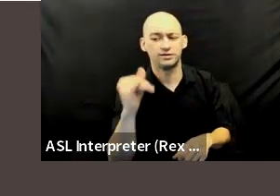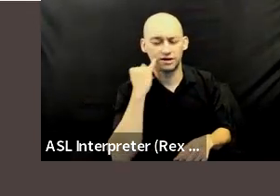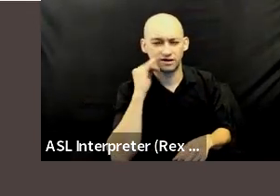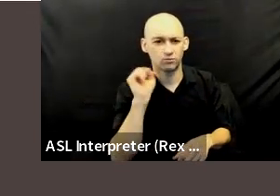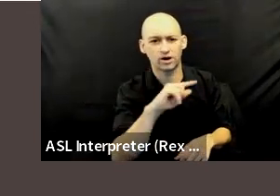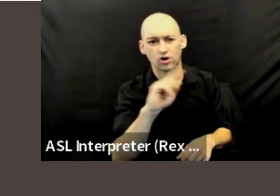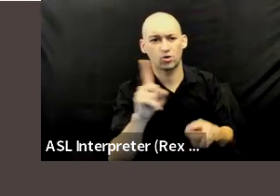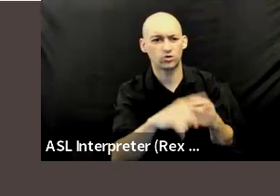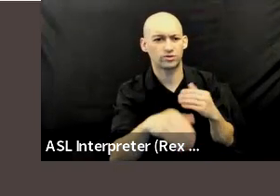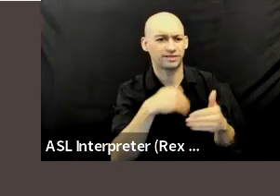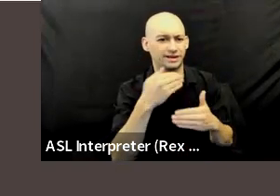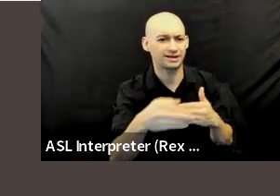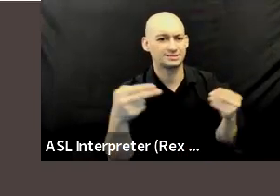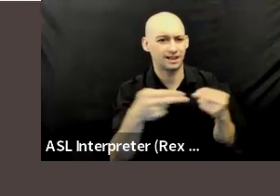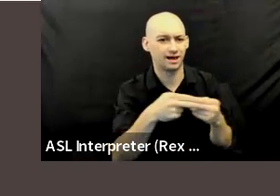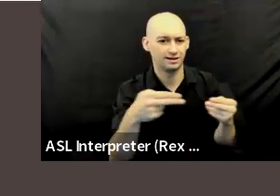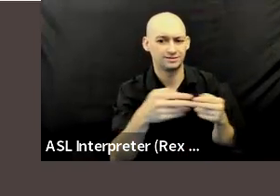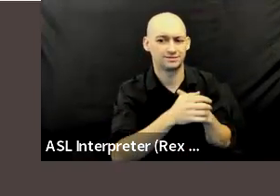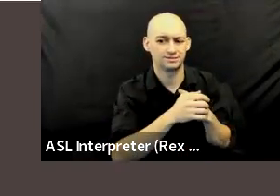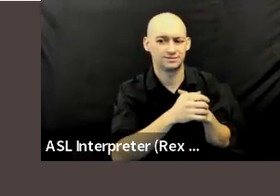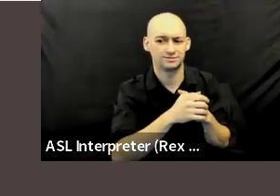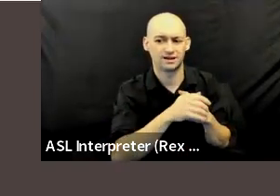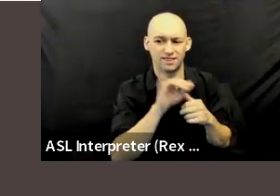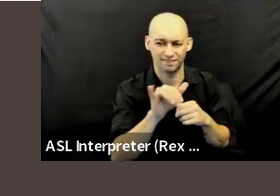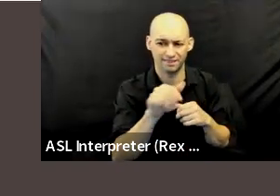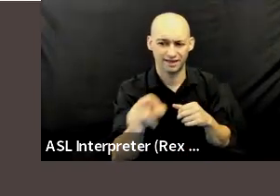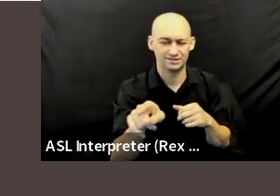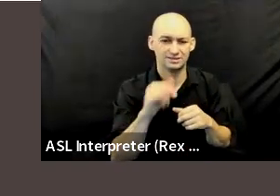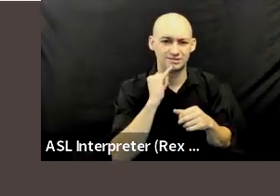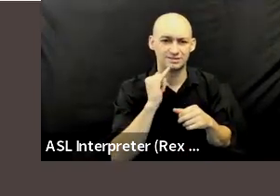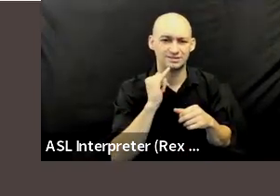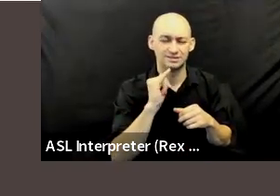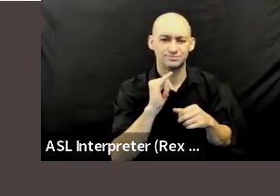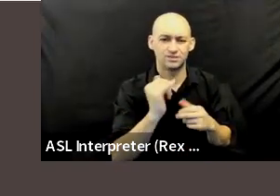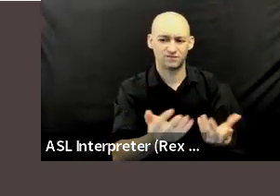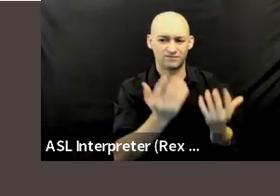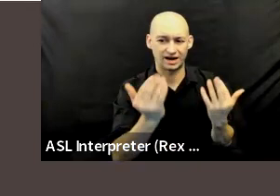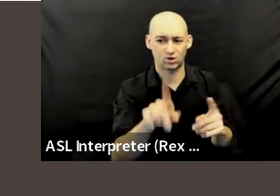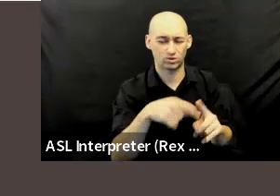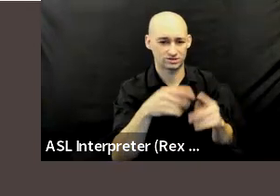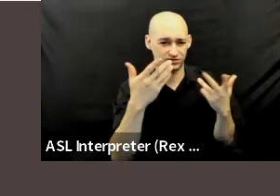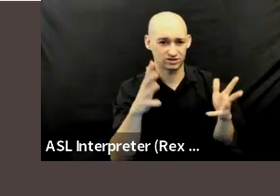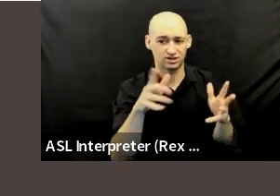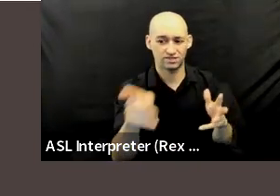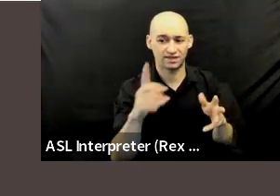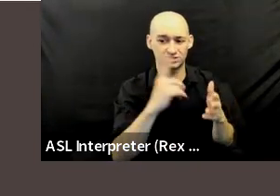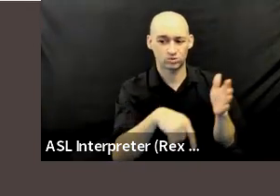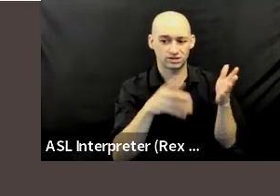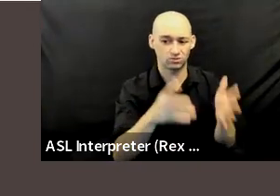next slide. And so this is once the fire was out, this is what was